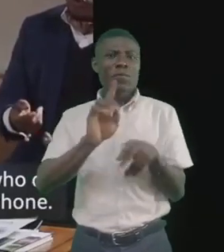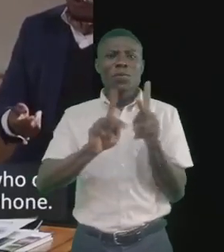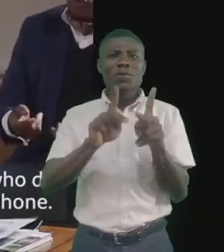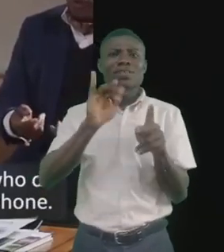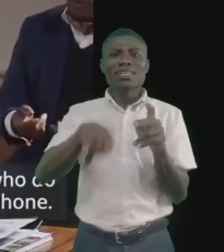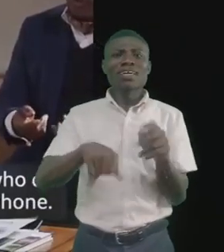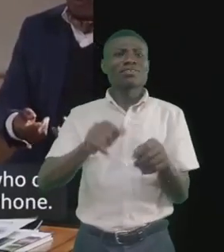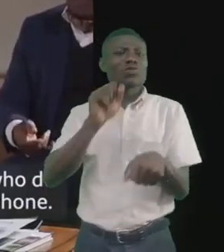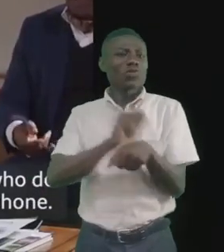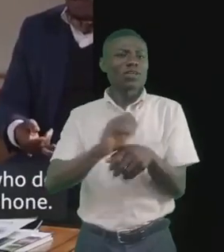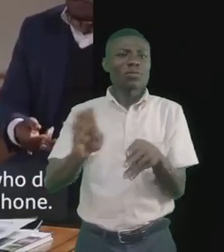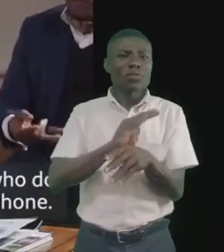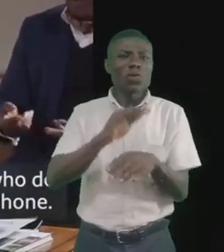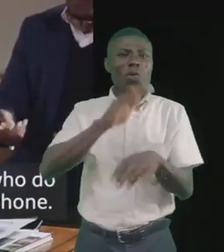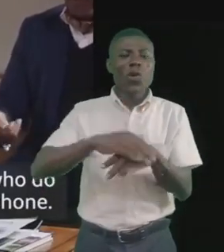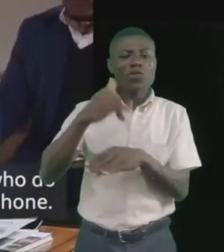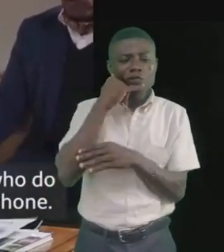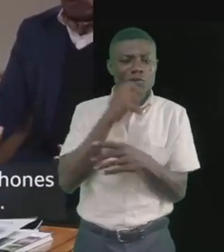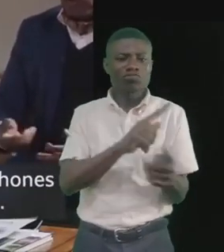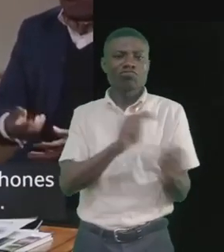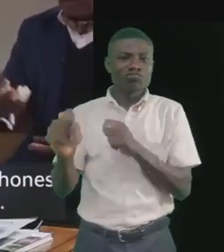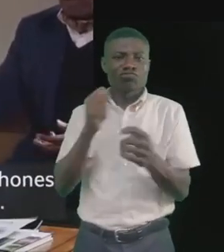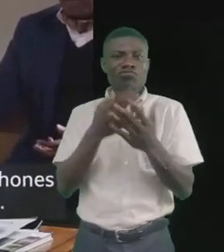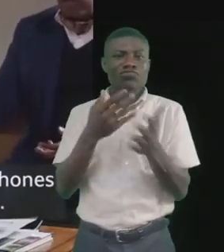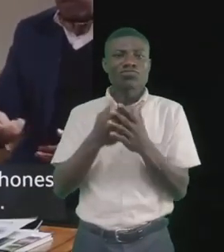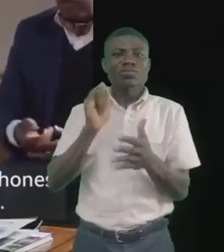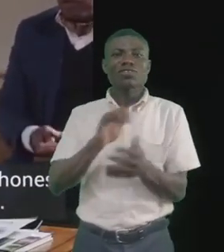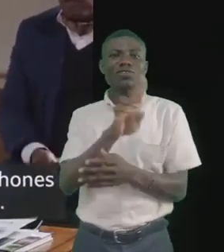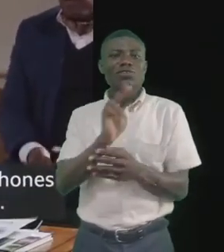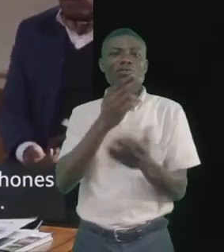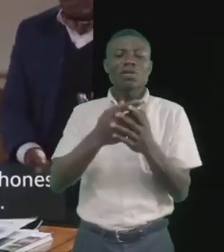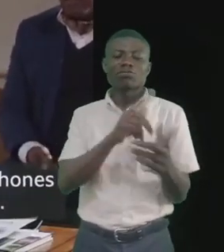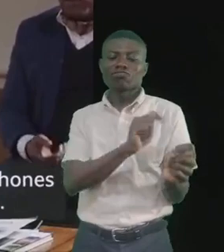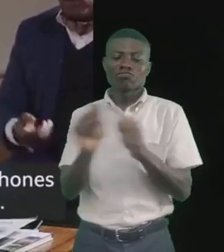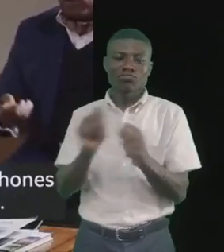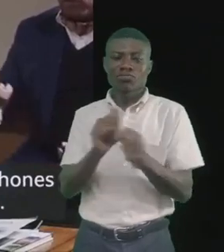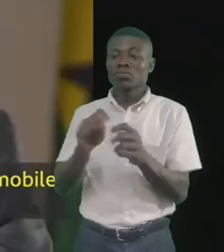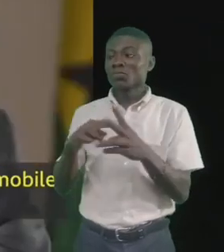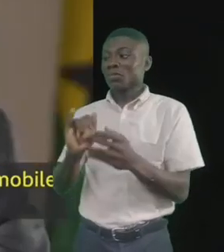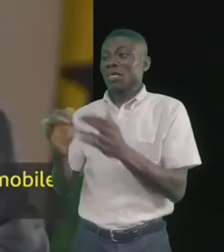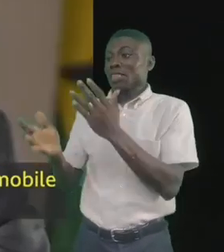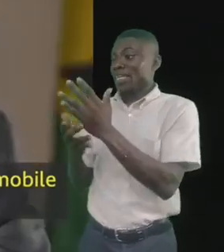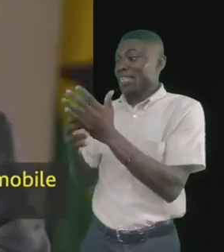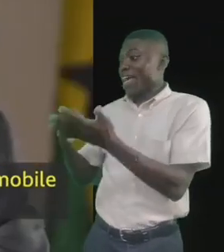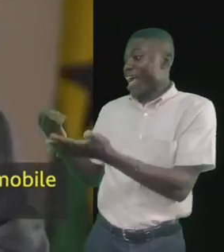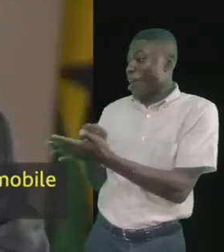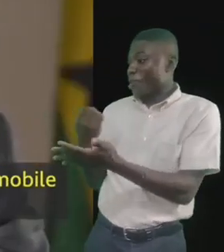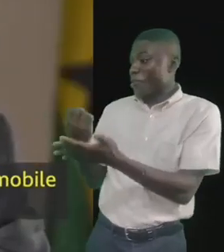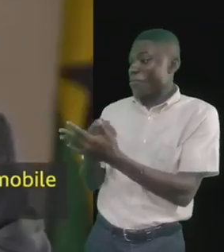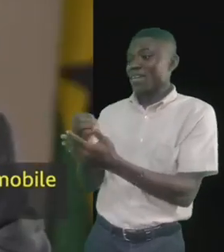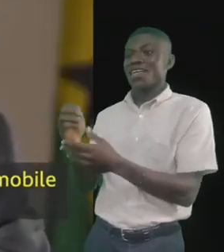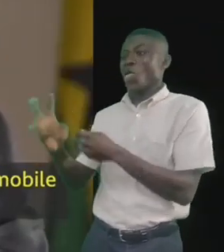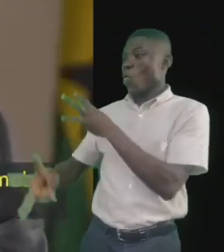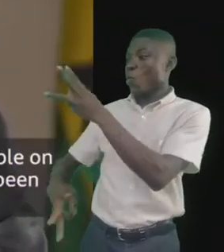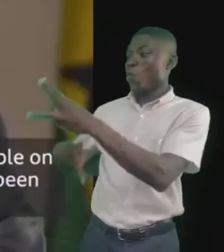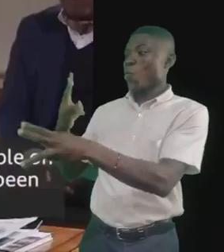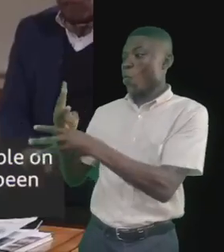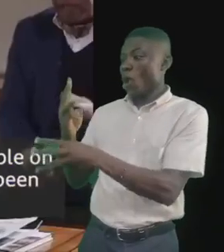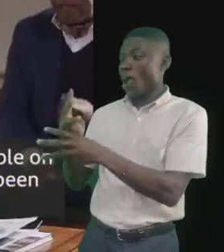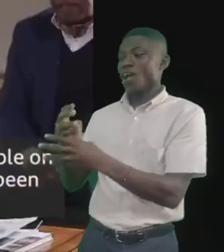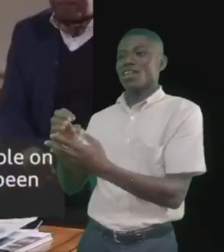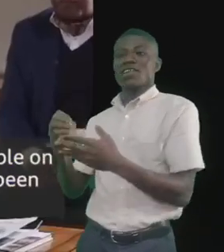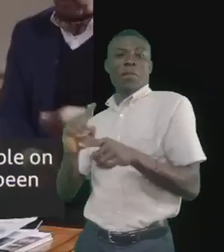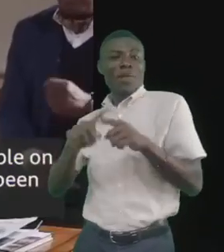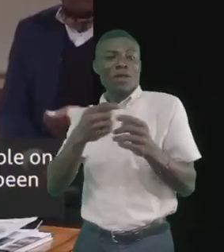who do business on their mobile phones. So they use their mobile phones to send money or to... The digital economy, the mobile economy. Yes,